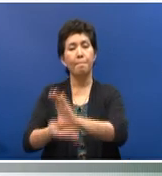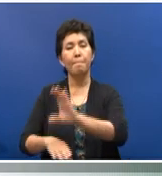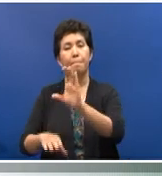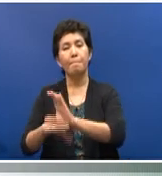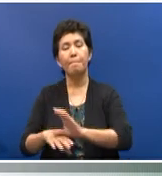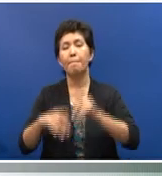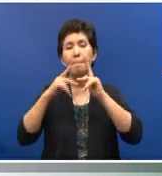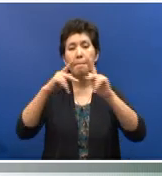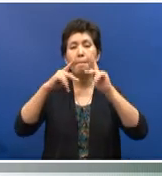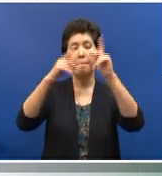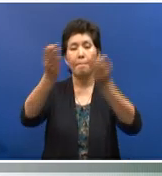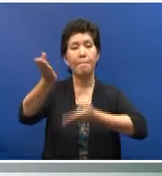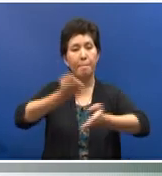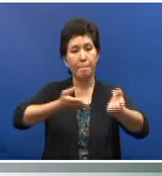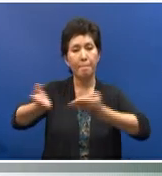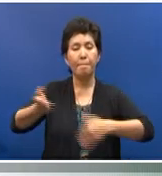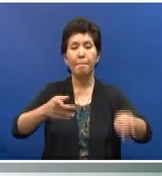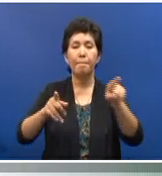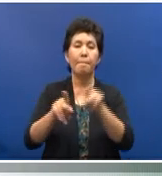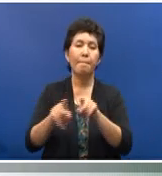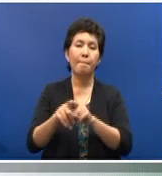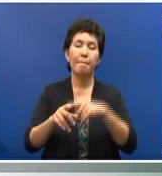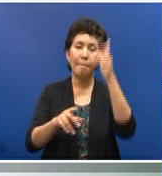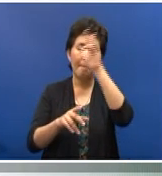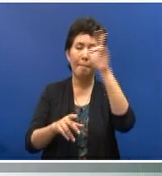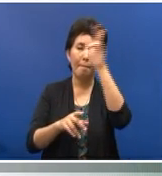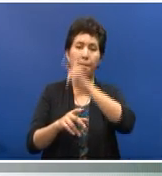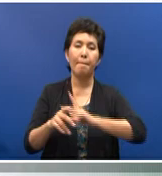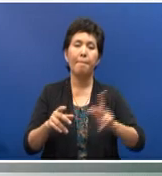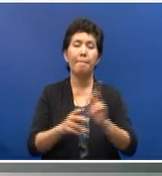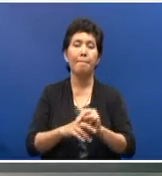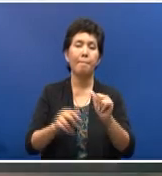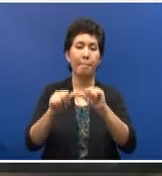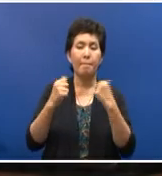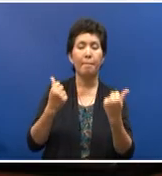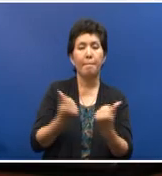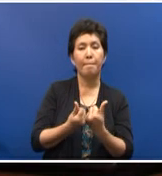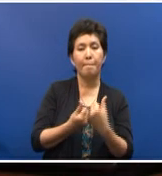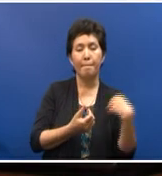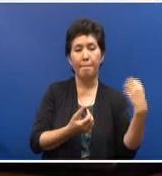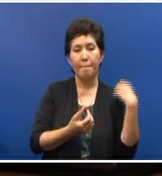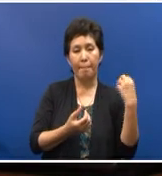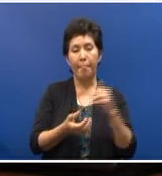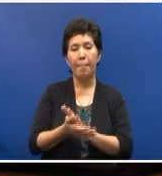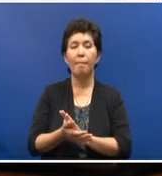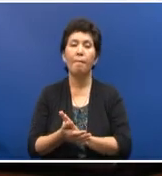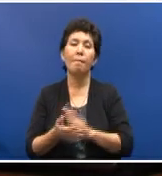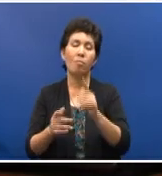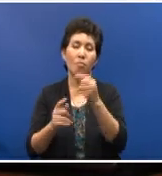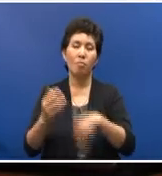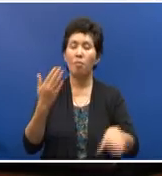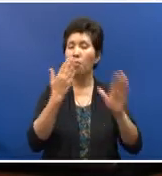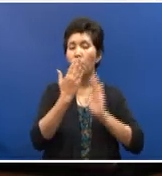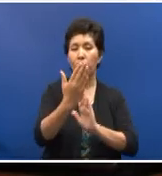the public service and also non-governmental organizations. Okay, you can join with any